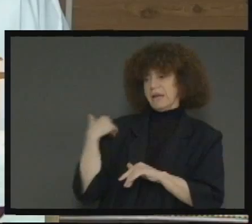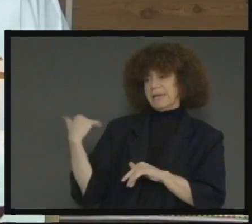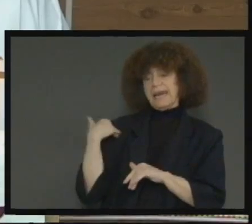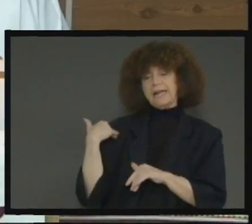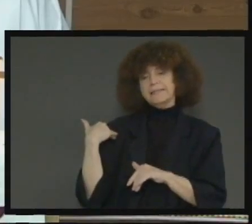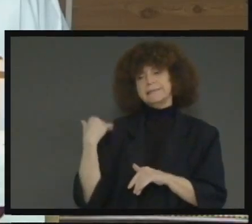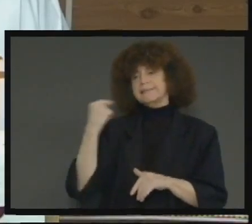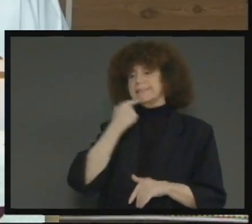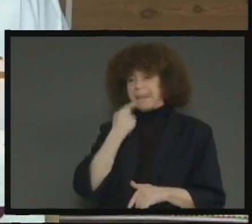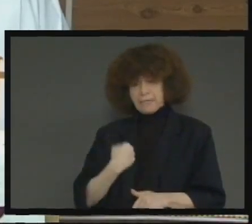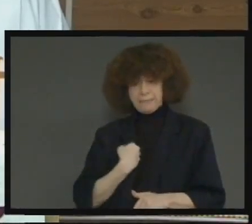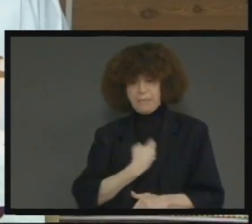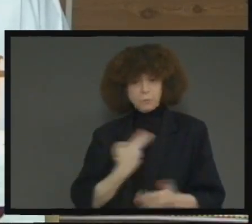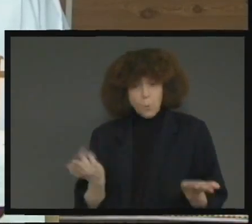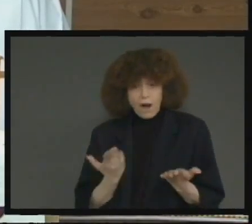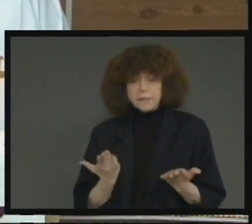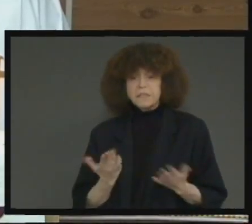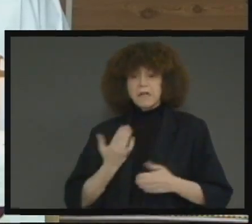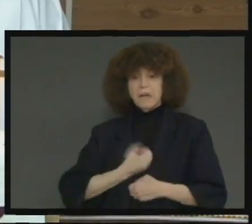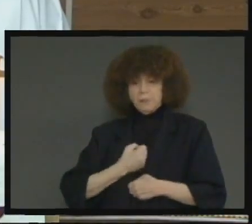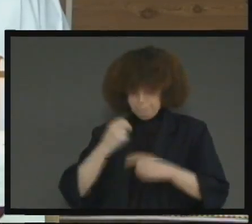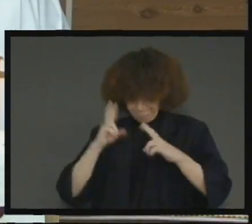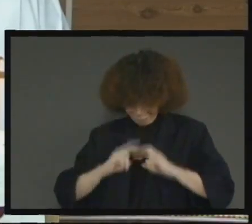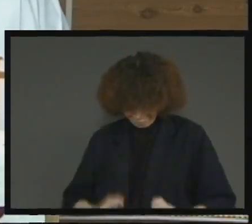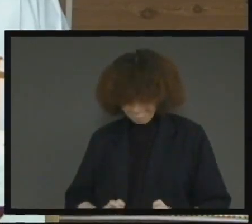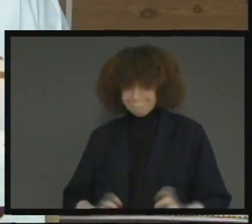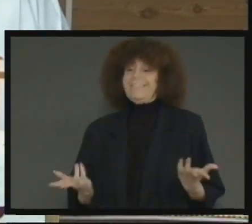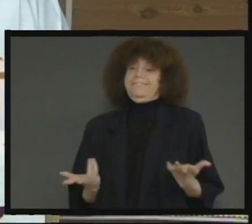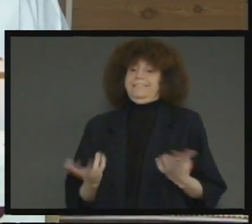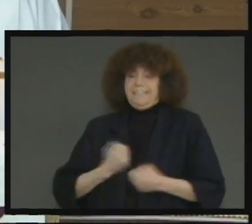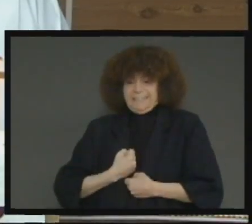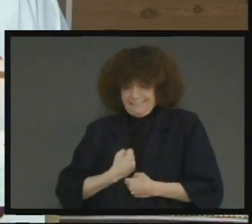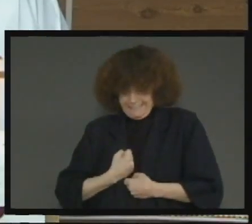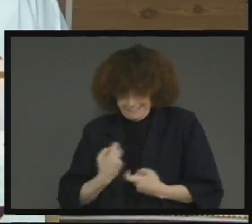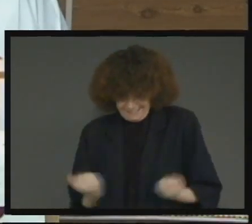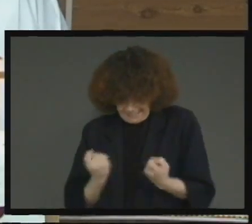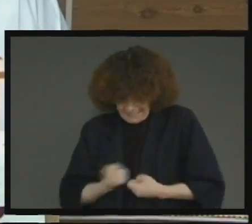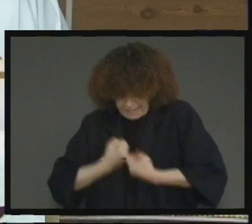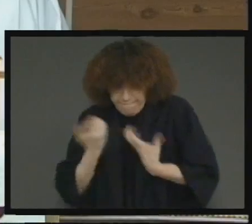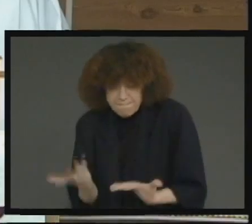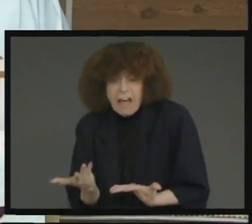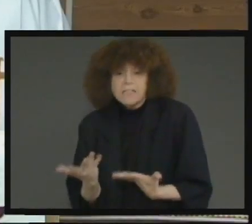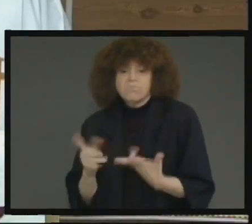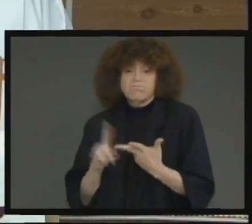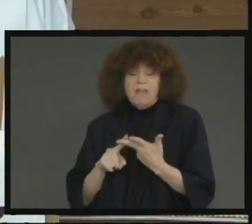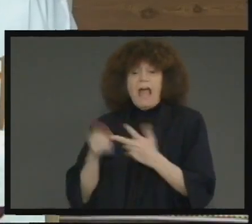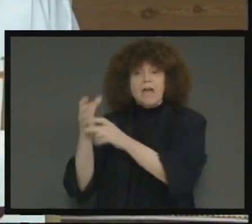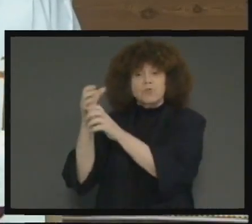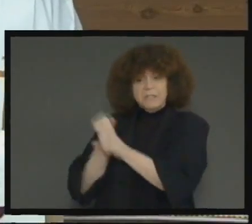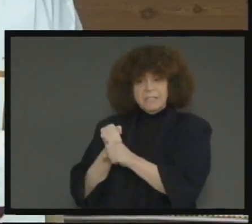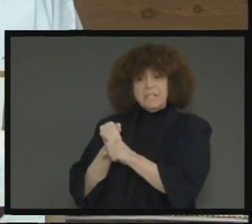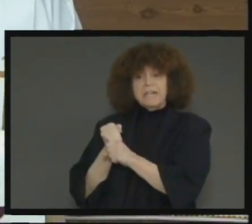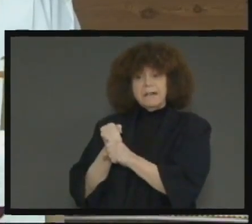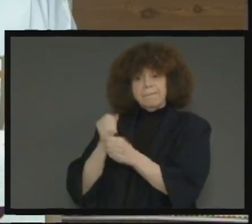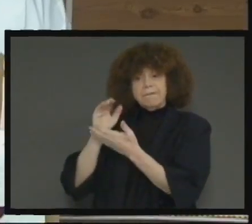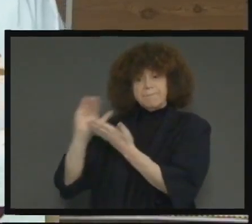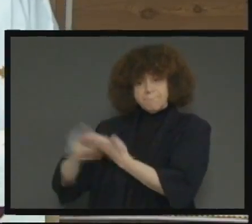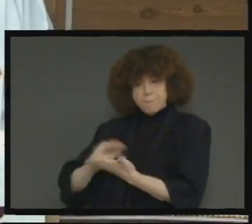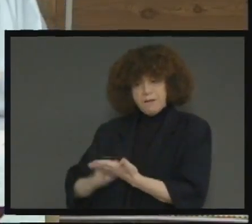more. The breath of life comes into the dead church and makes